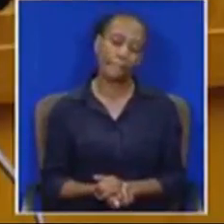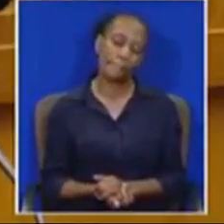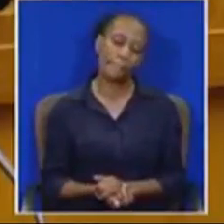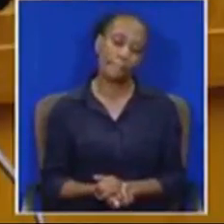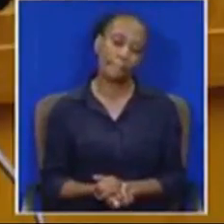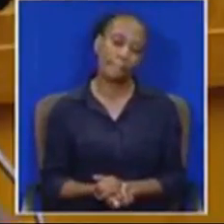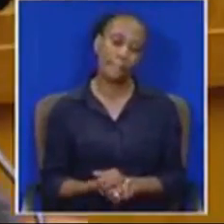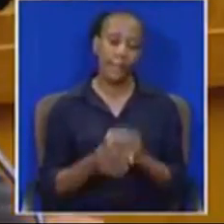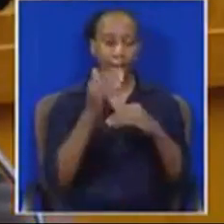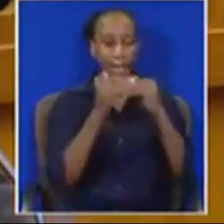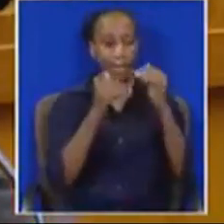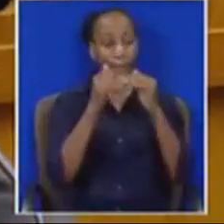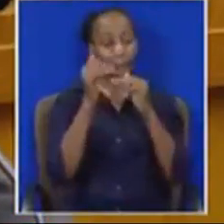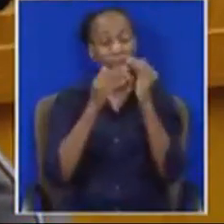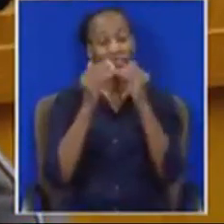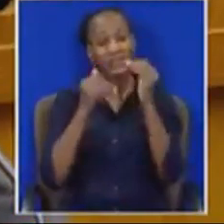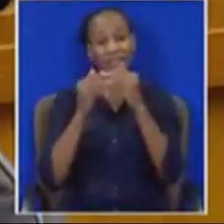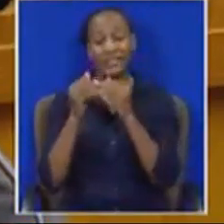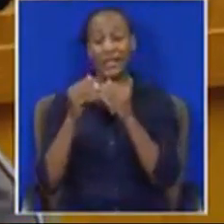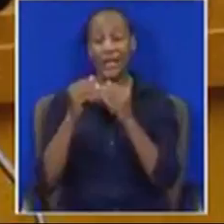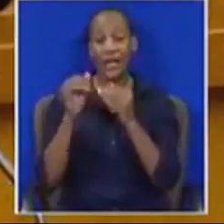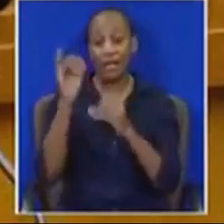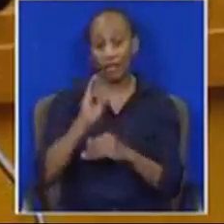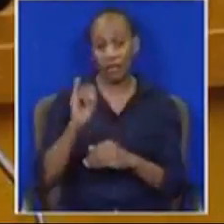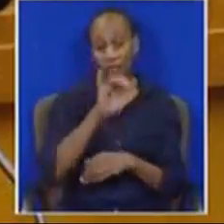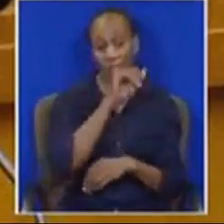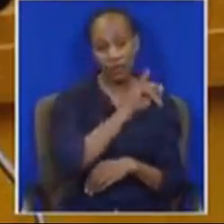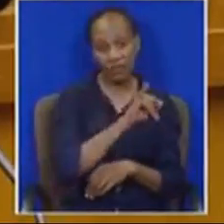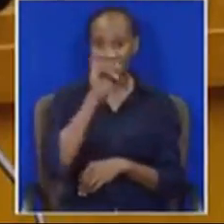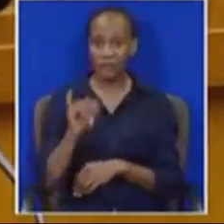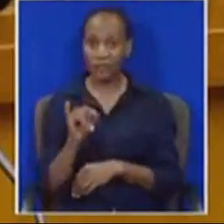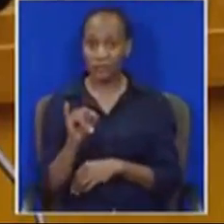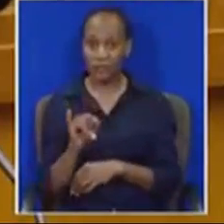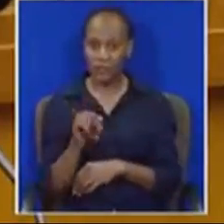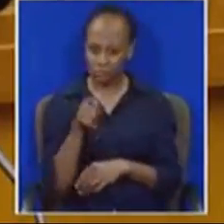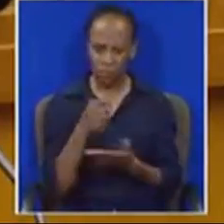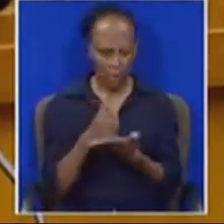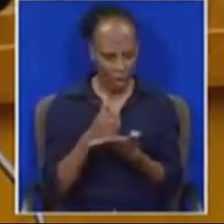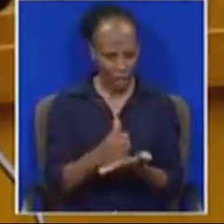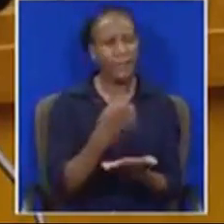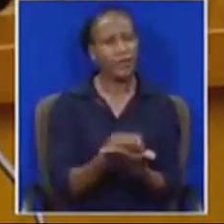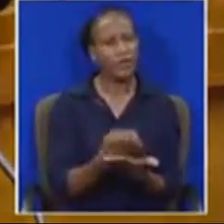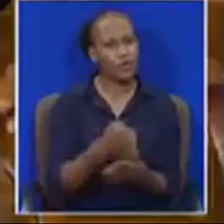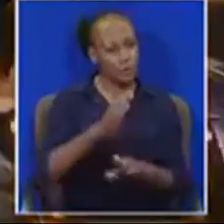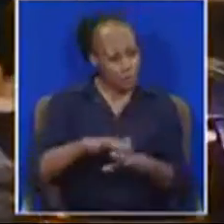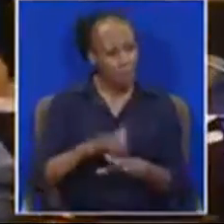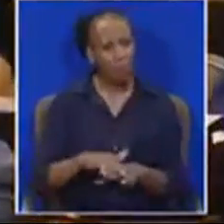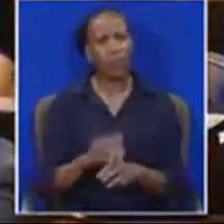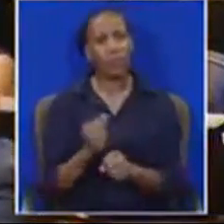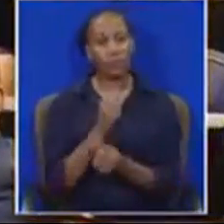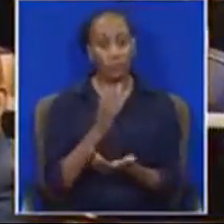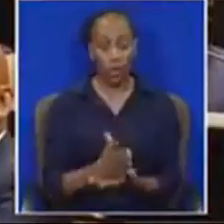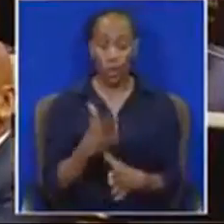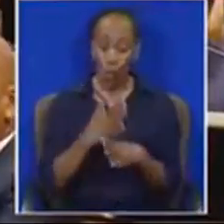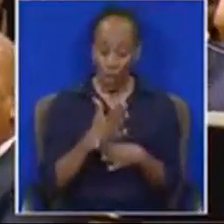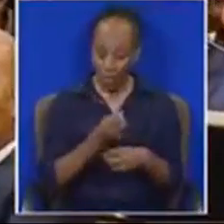Infrastructure investment is key to our efforts to grow the economy, to create jobs, to